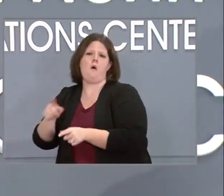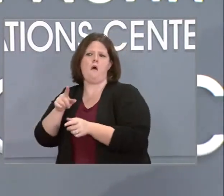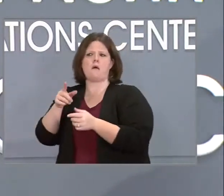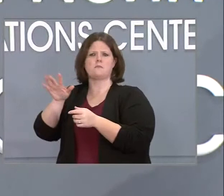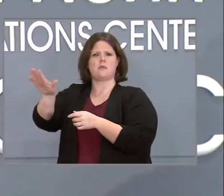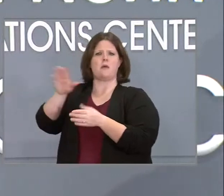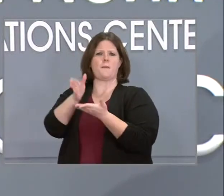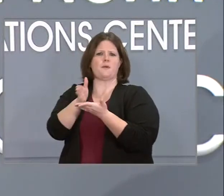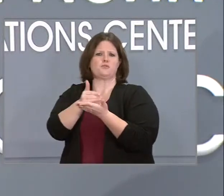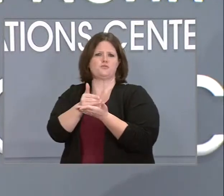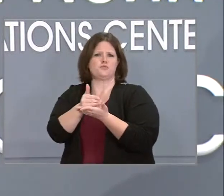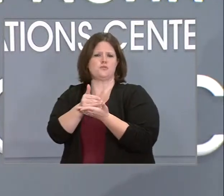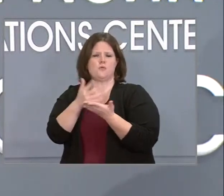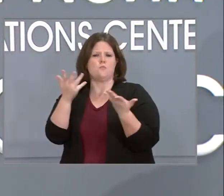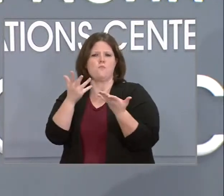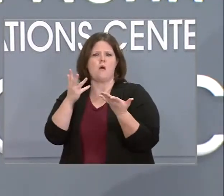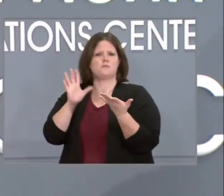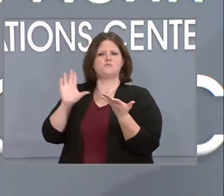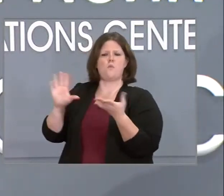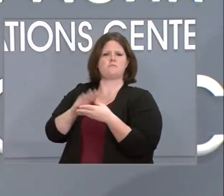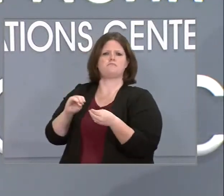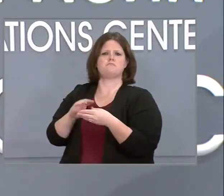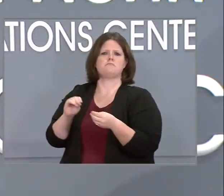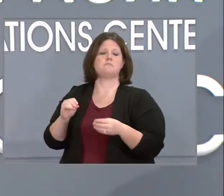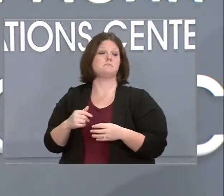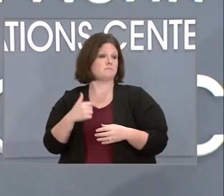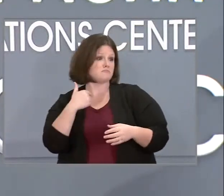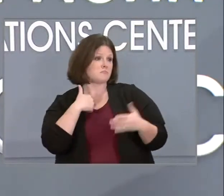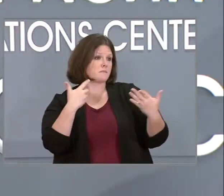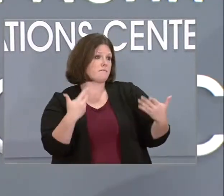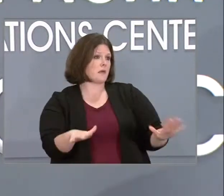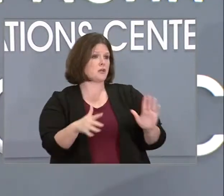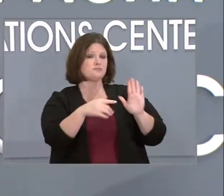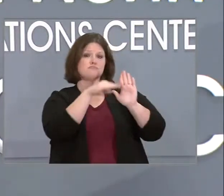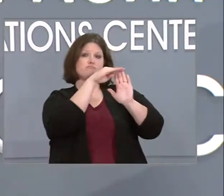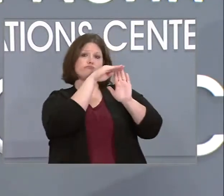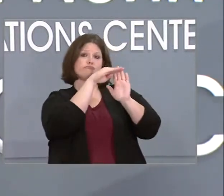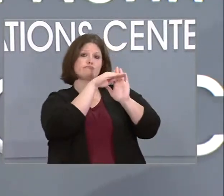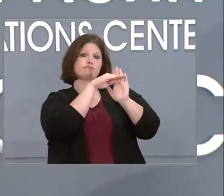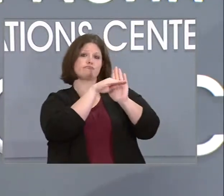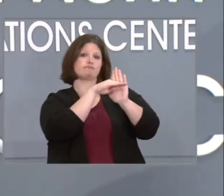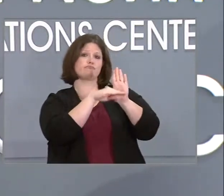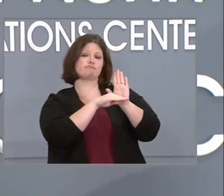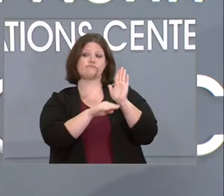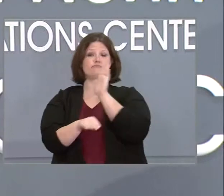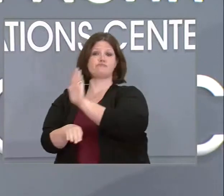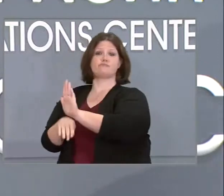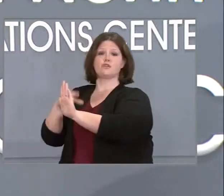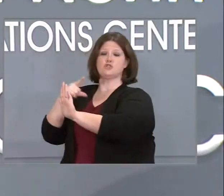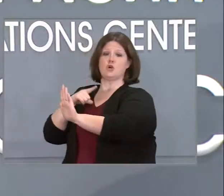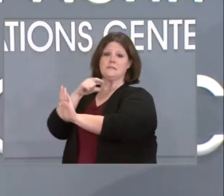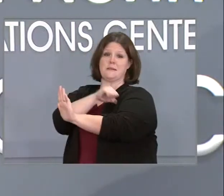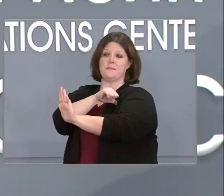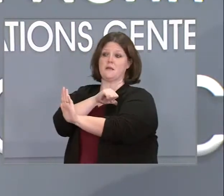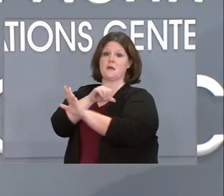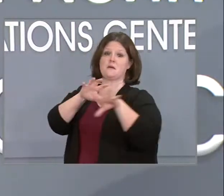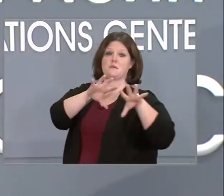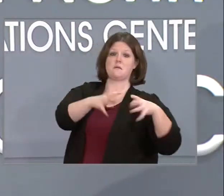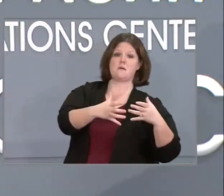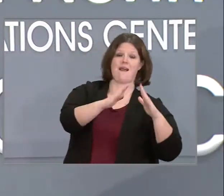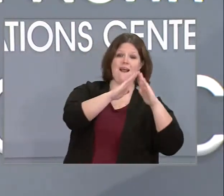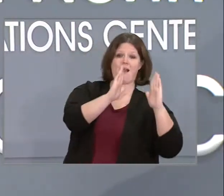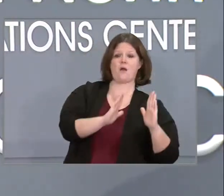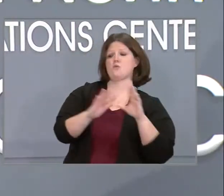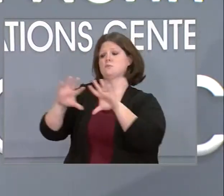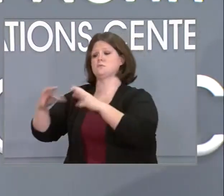our entire budget that I've proposed to the General Assembly. The General Assembly, both the House and Senate,